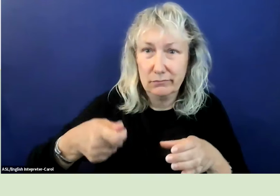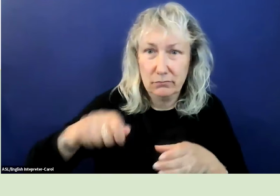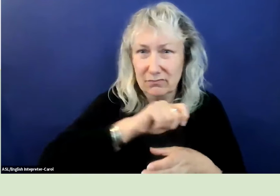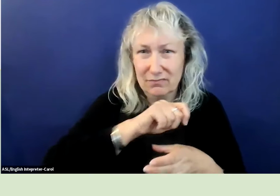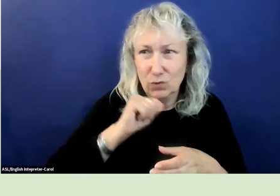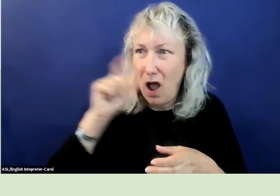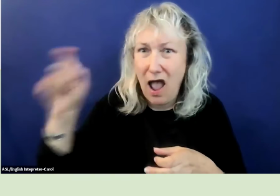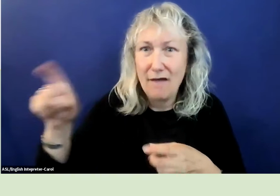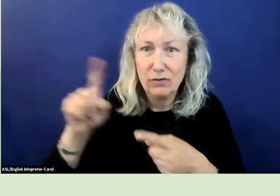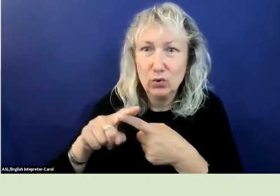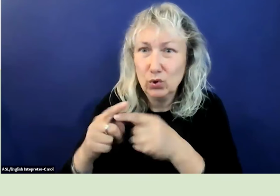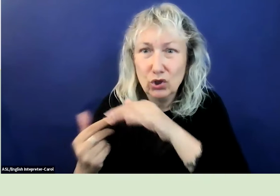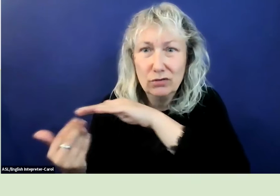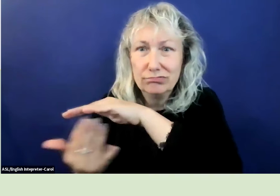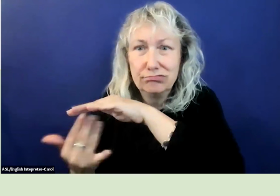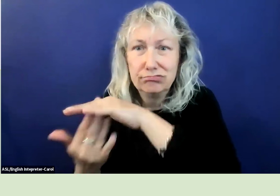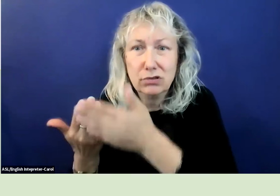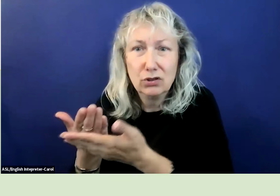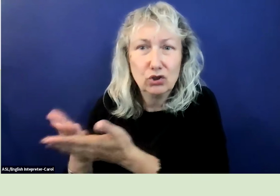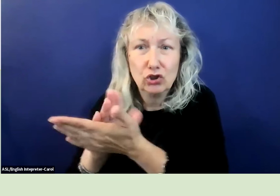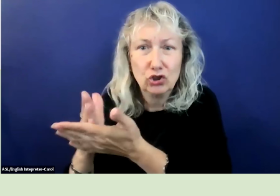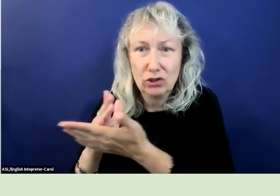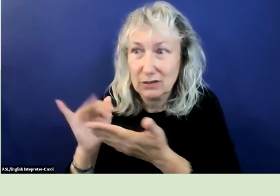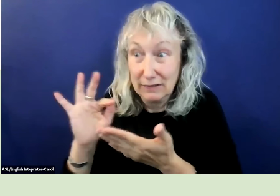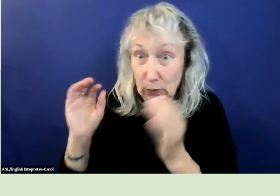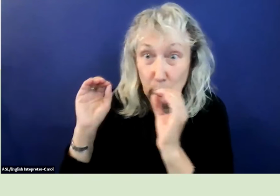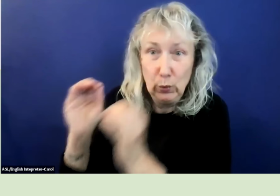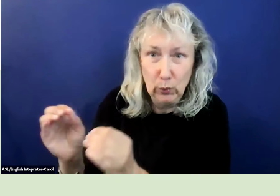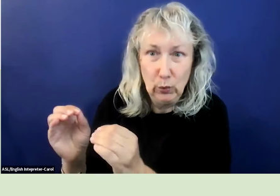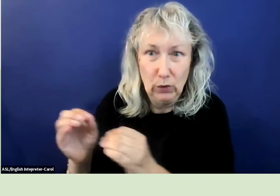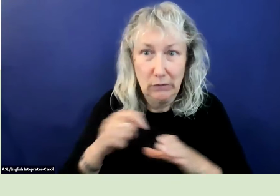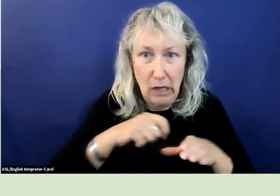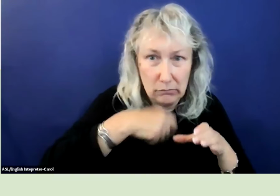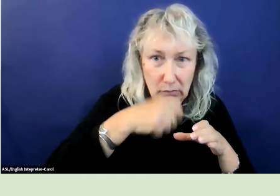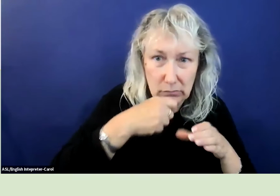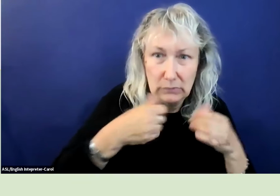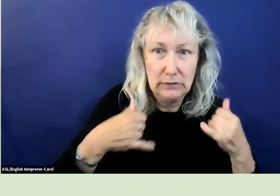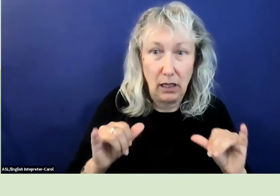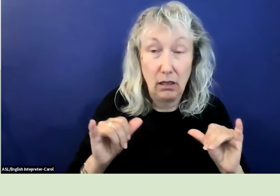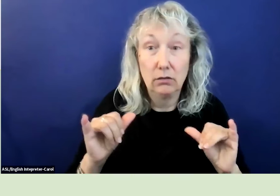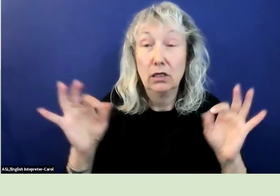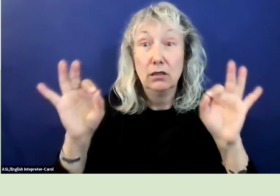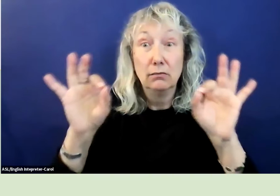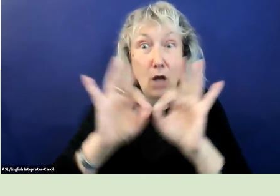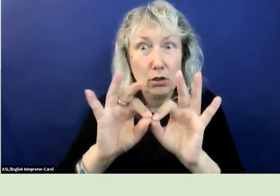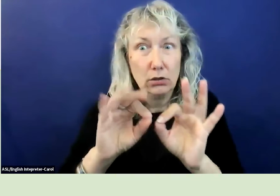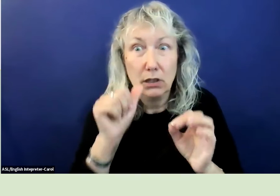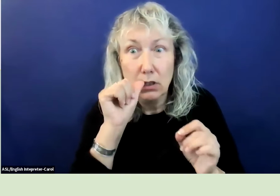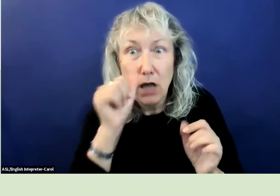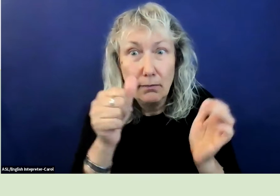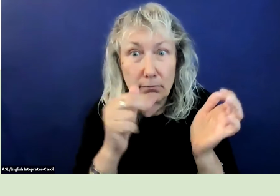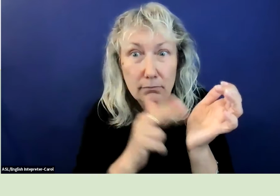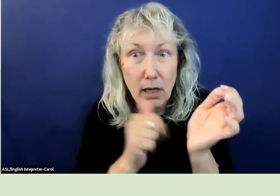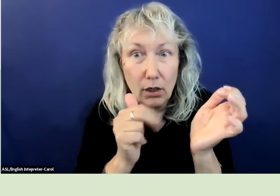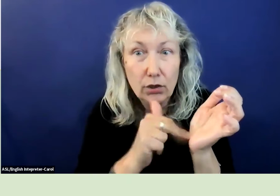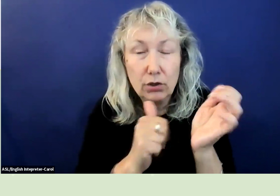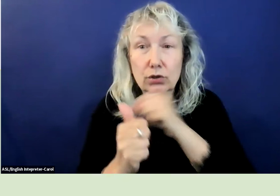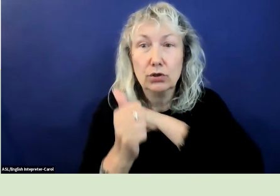or anything if we don't have that in hand. We must include peanut butter. We must include